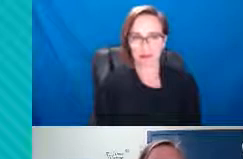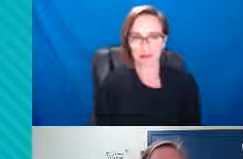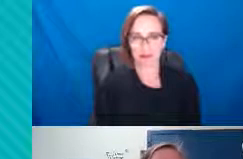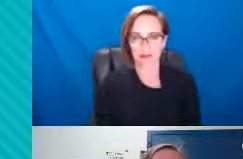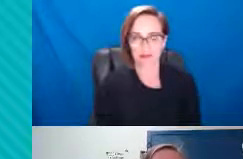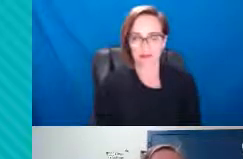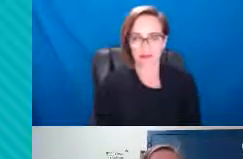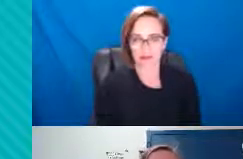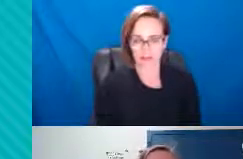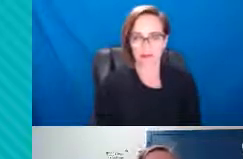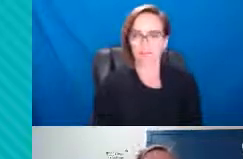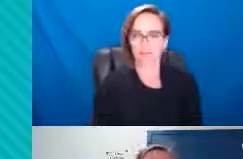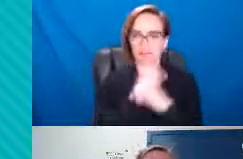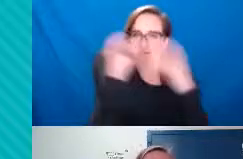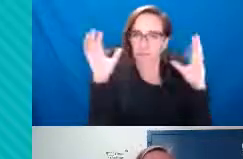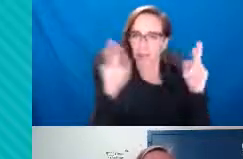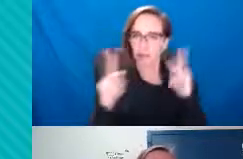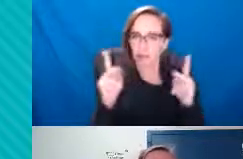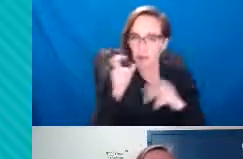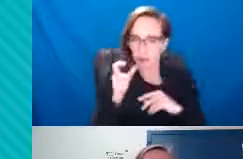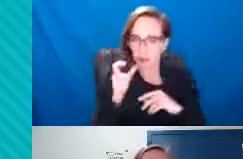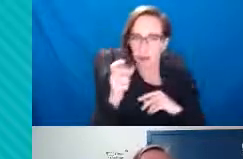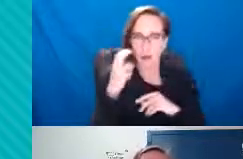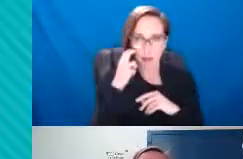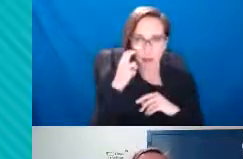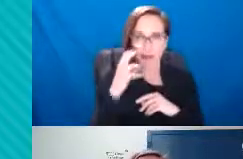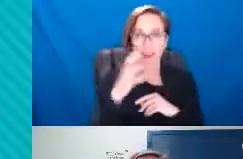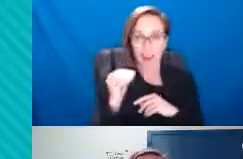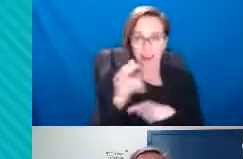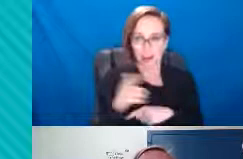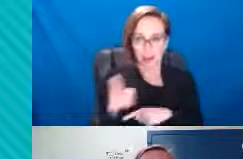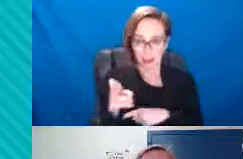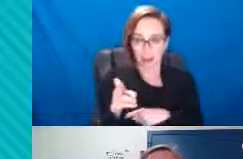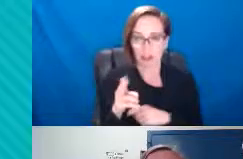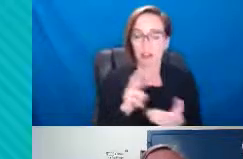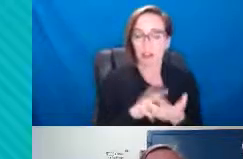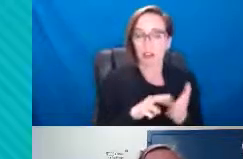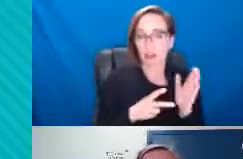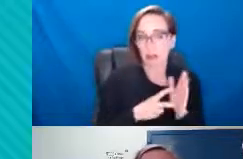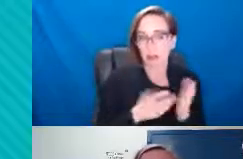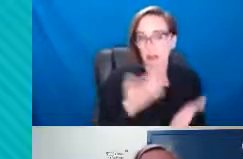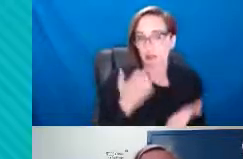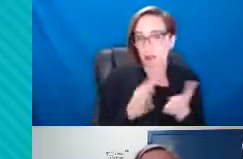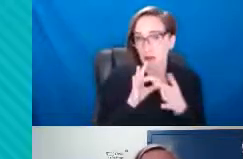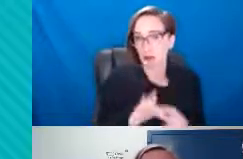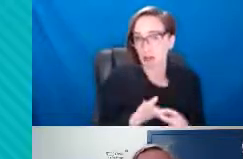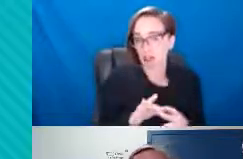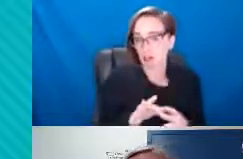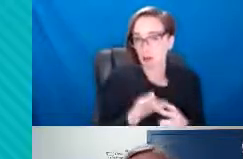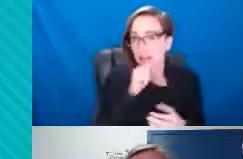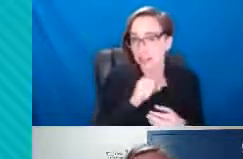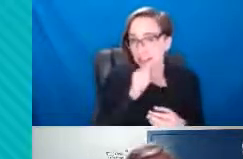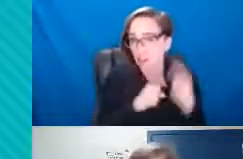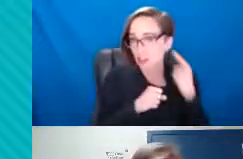we're talking about individuals who are blind and hard of hearing, we're talking about individuals who might have age-related hearing loss.